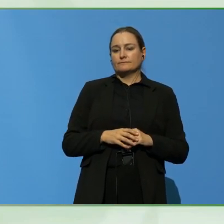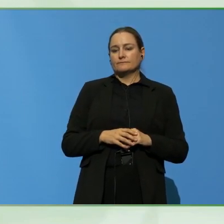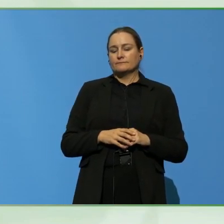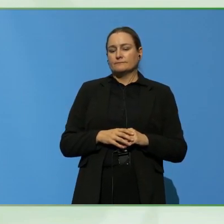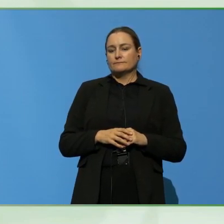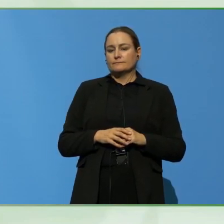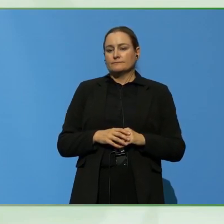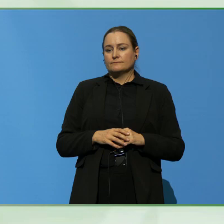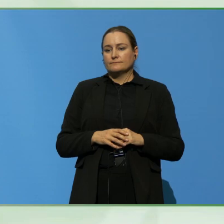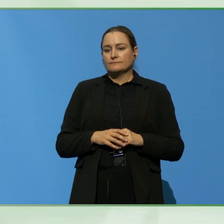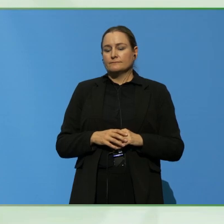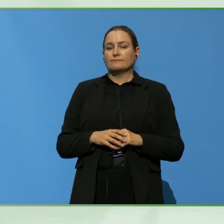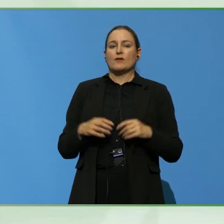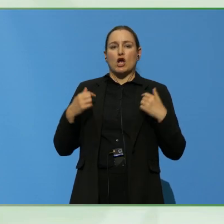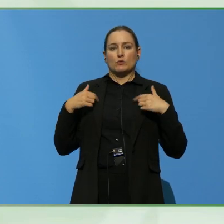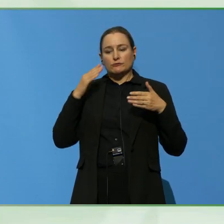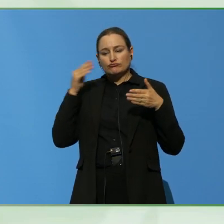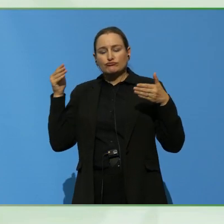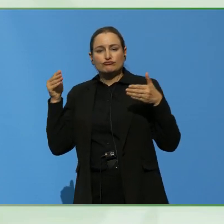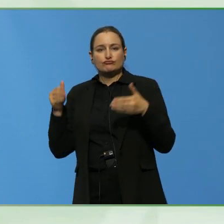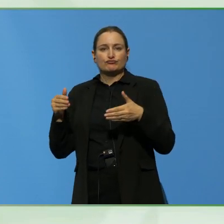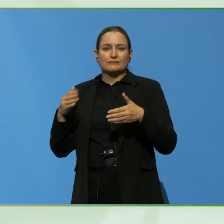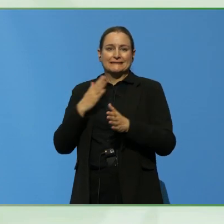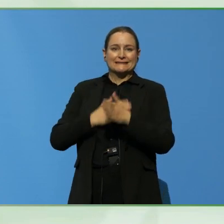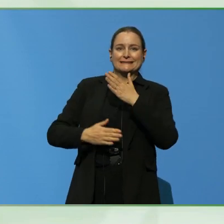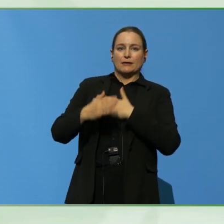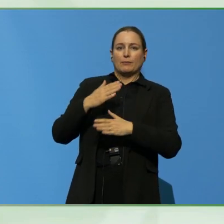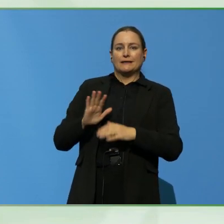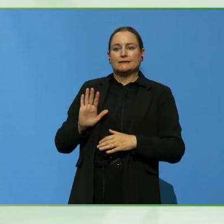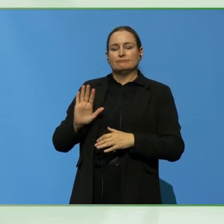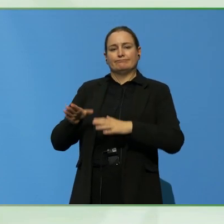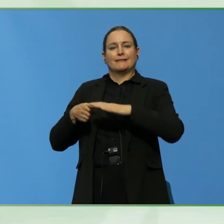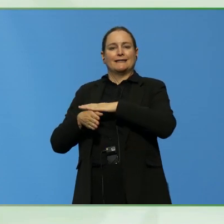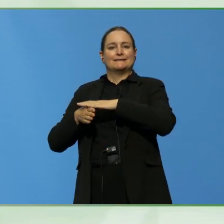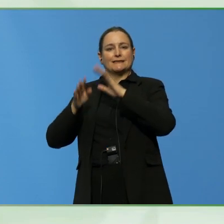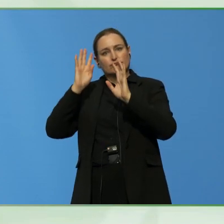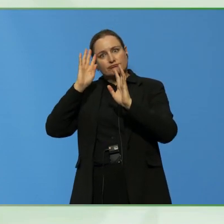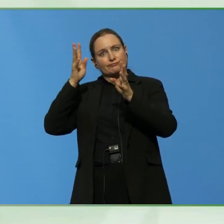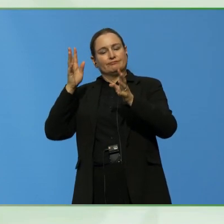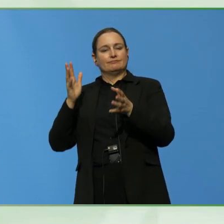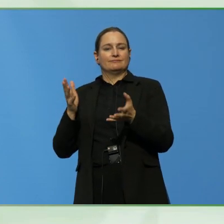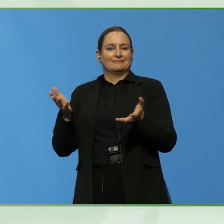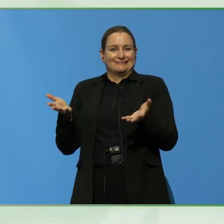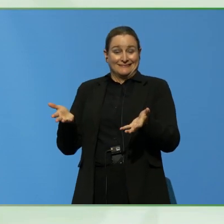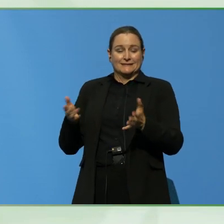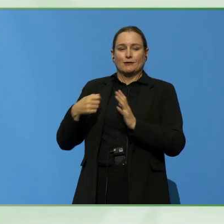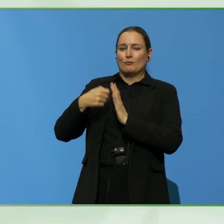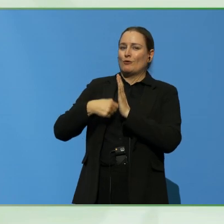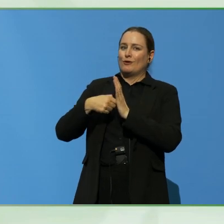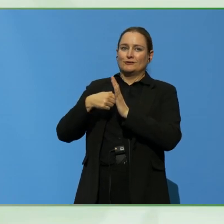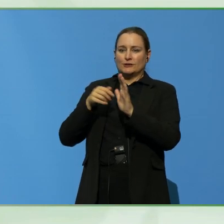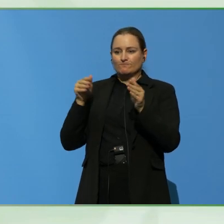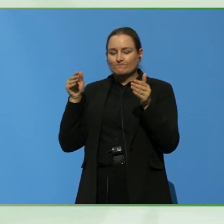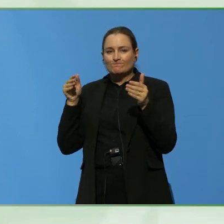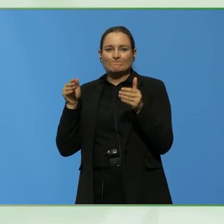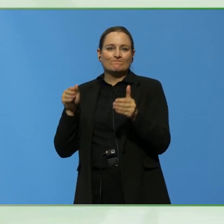dedicated to innovation for disability. And it's so, we are so proud about this project and so proud that